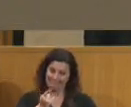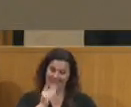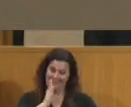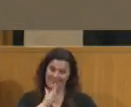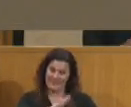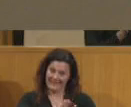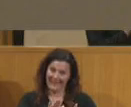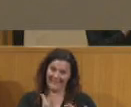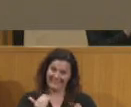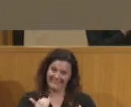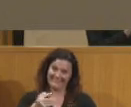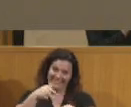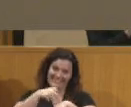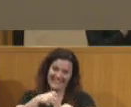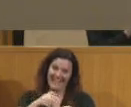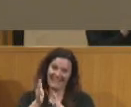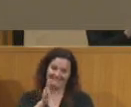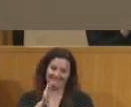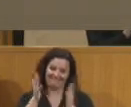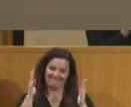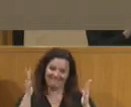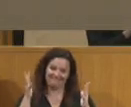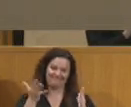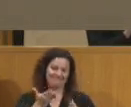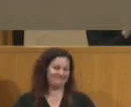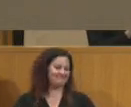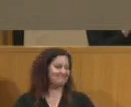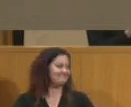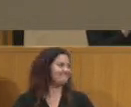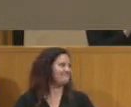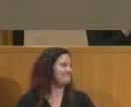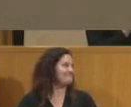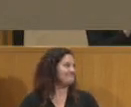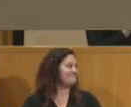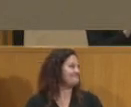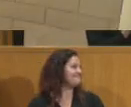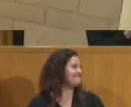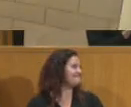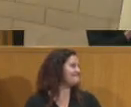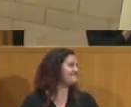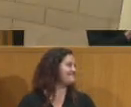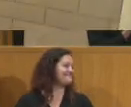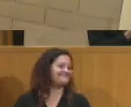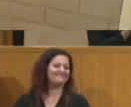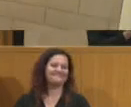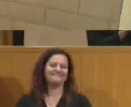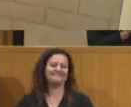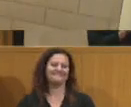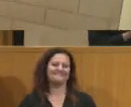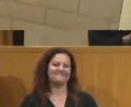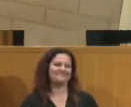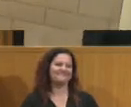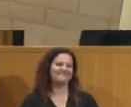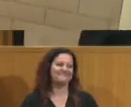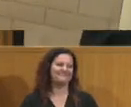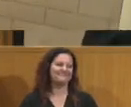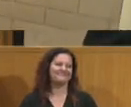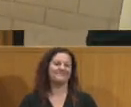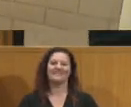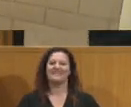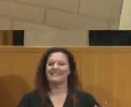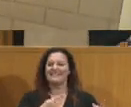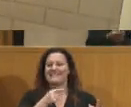Yes. 2 minutes is brief. There's no timer, of course. But I'm going to